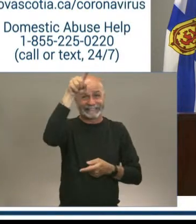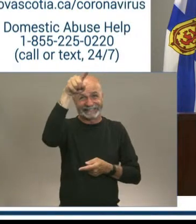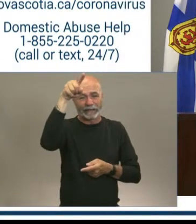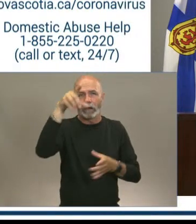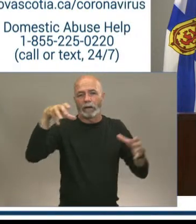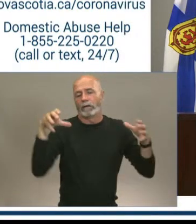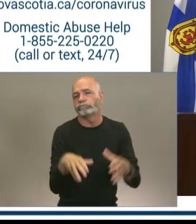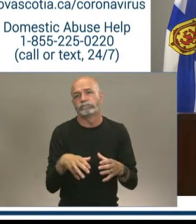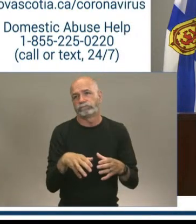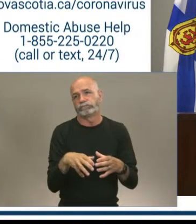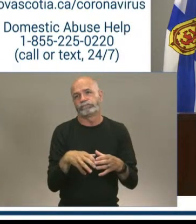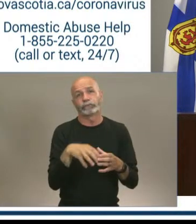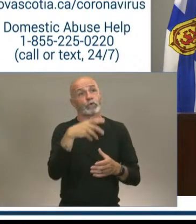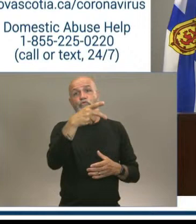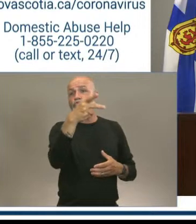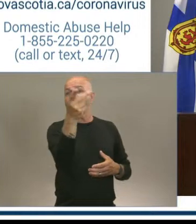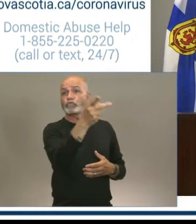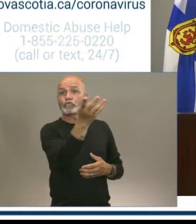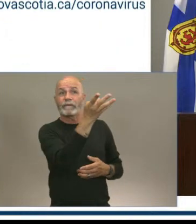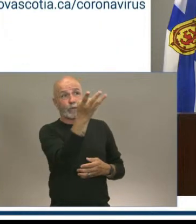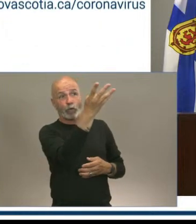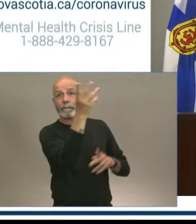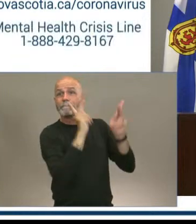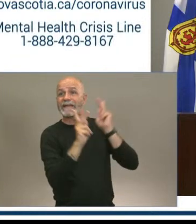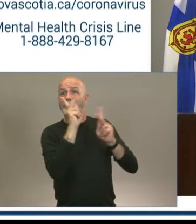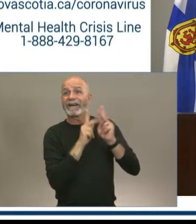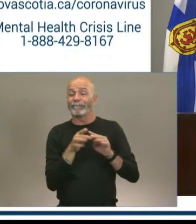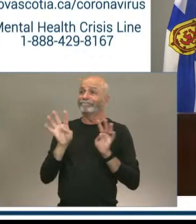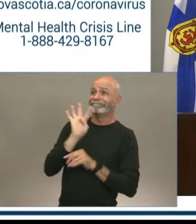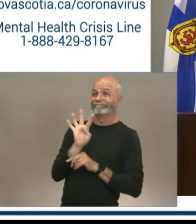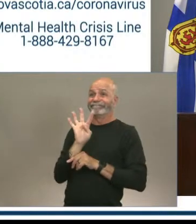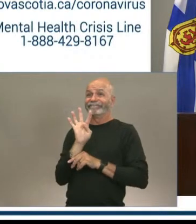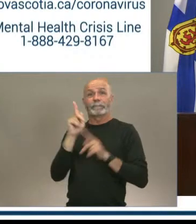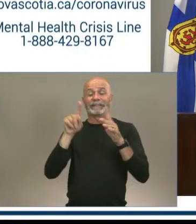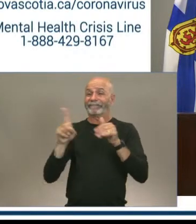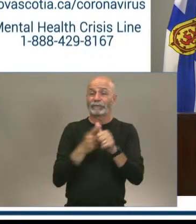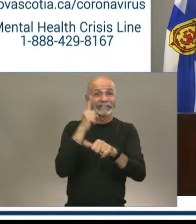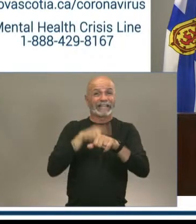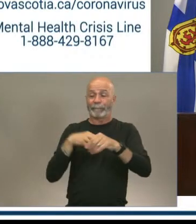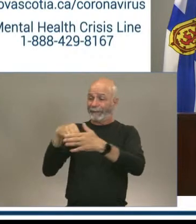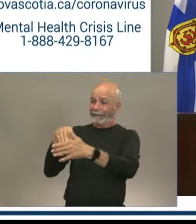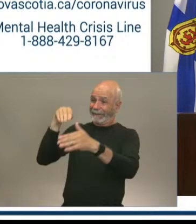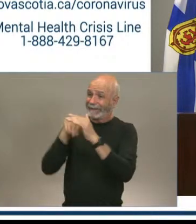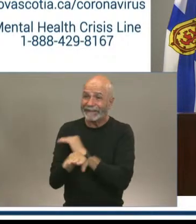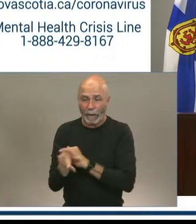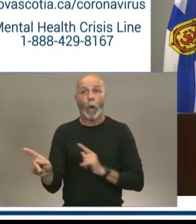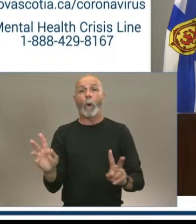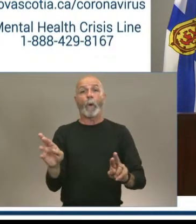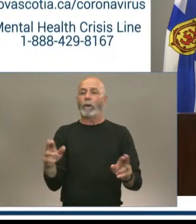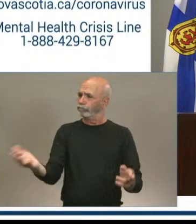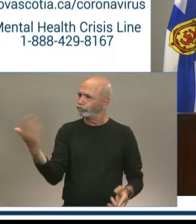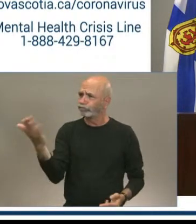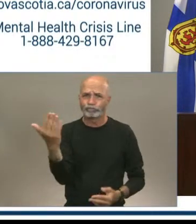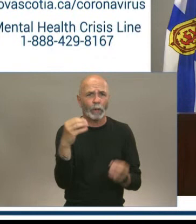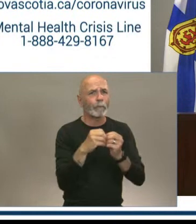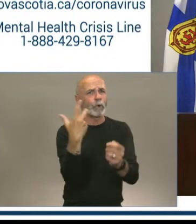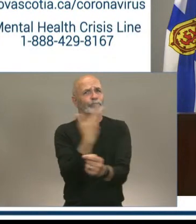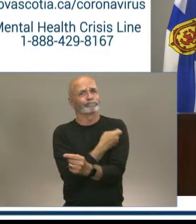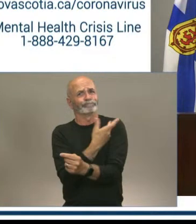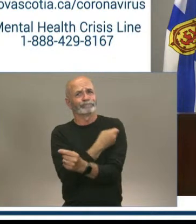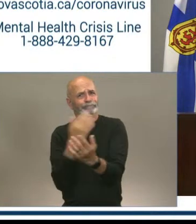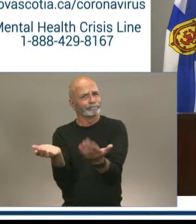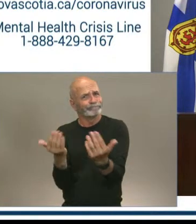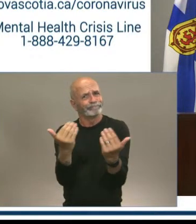uptake already. People coming walk in for first doses. We still have lots of room there. We need to get people who are